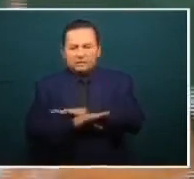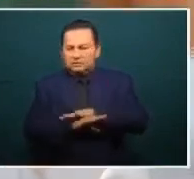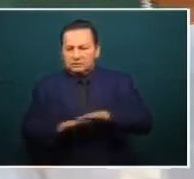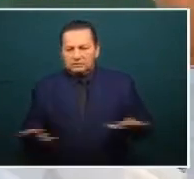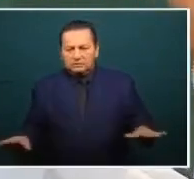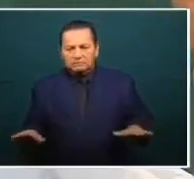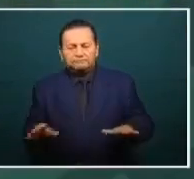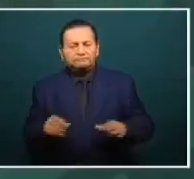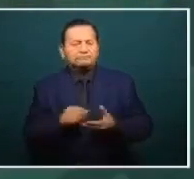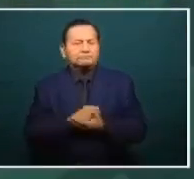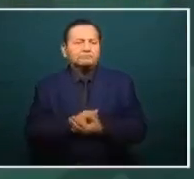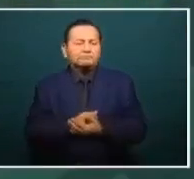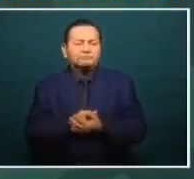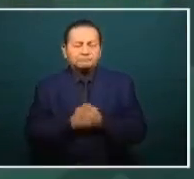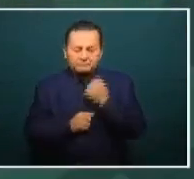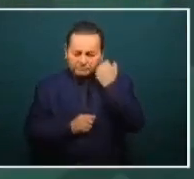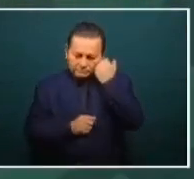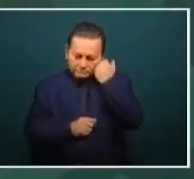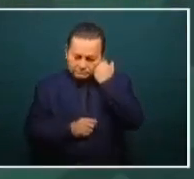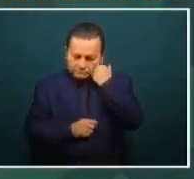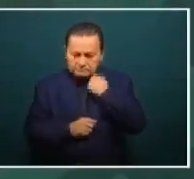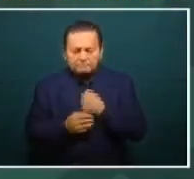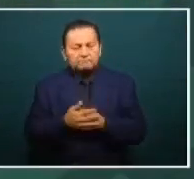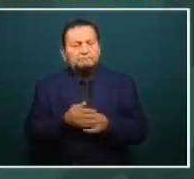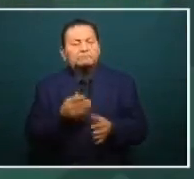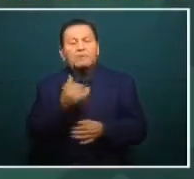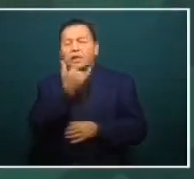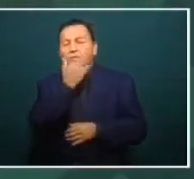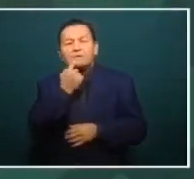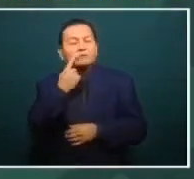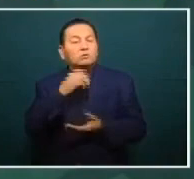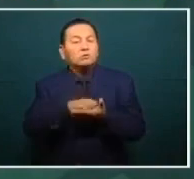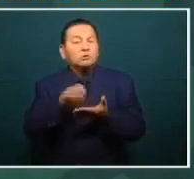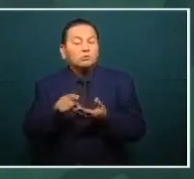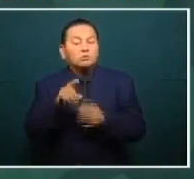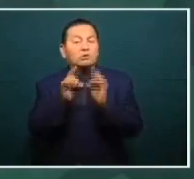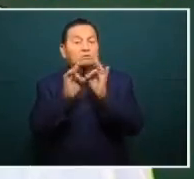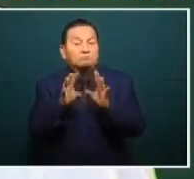to popular economy. In the case,